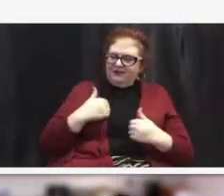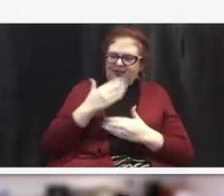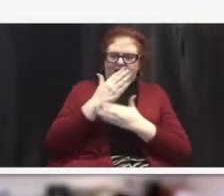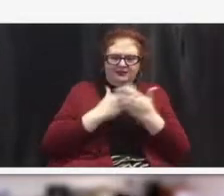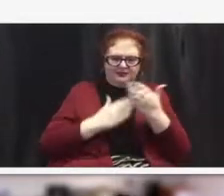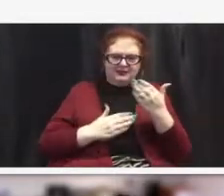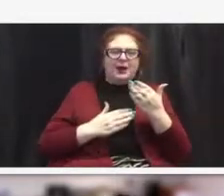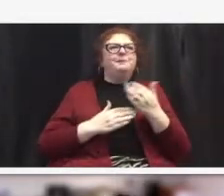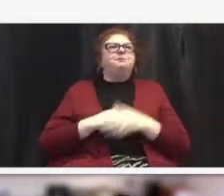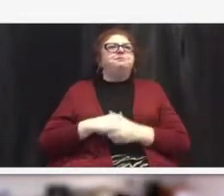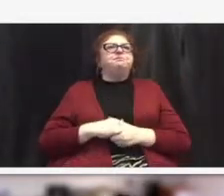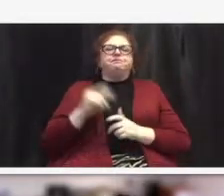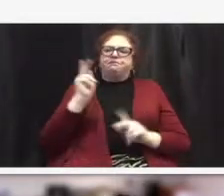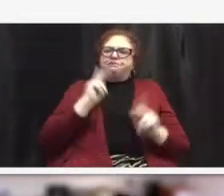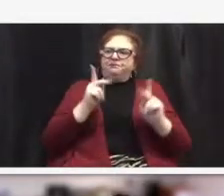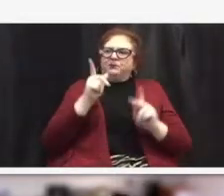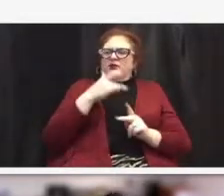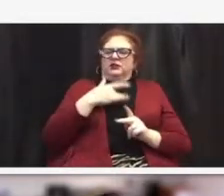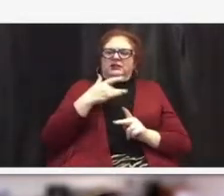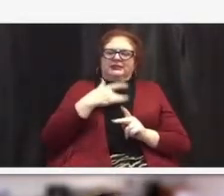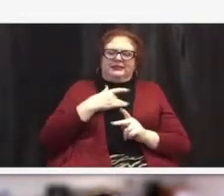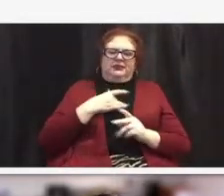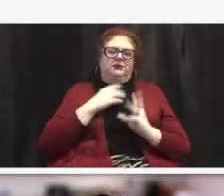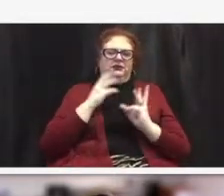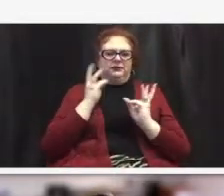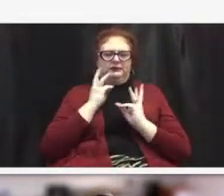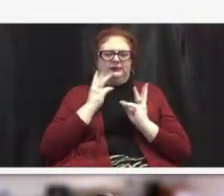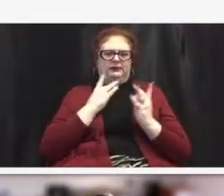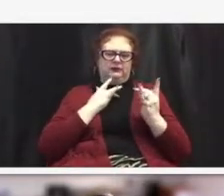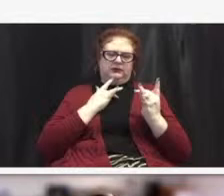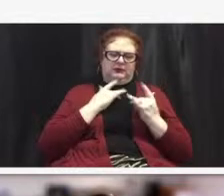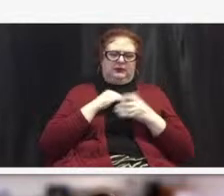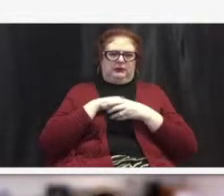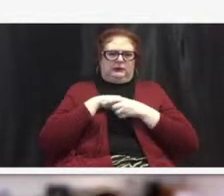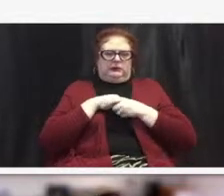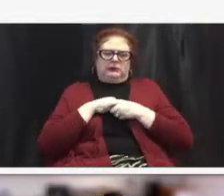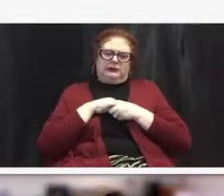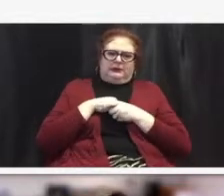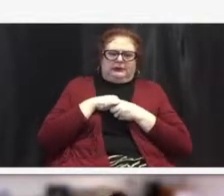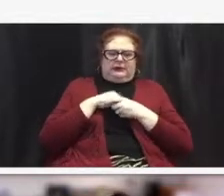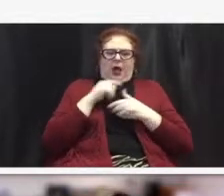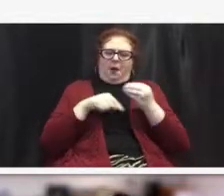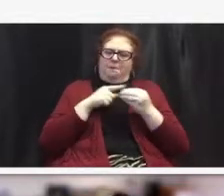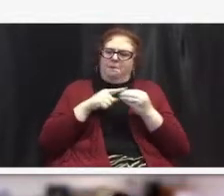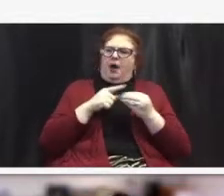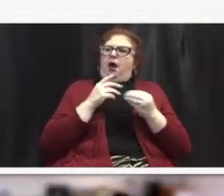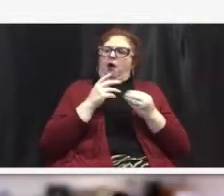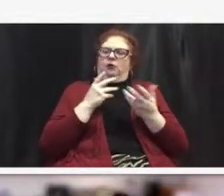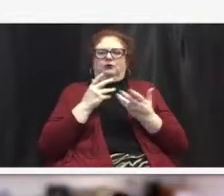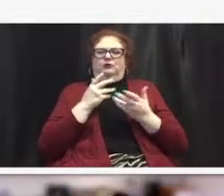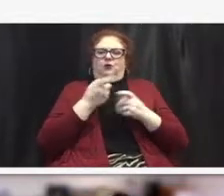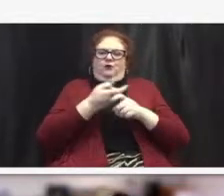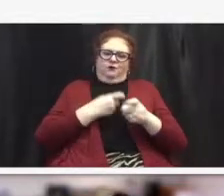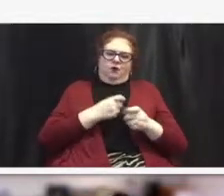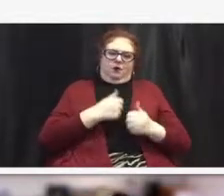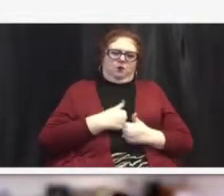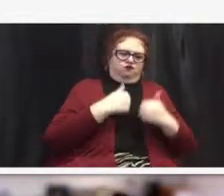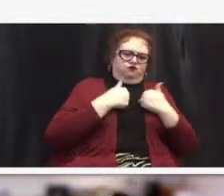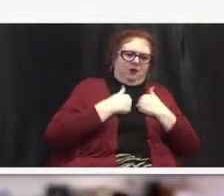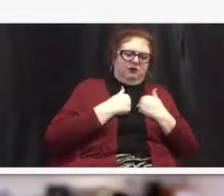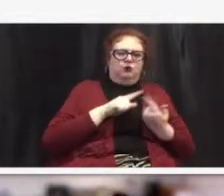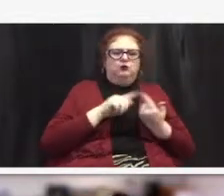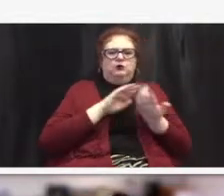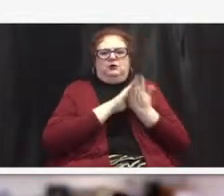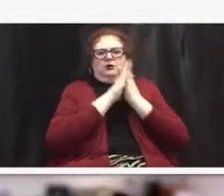from a residential structure to commercial. And that's what really this is. It's a business. It's a commercial business.